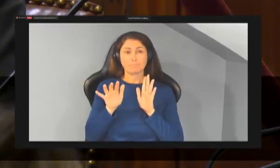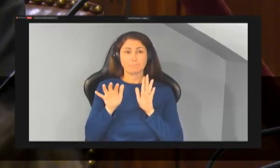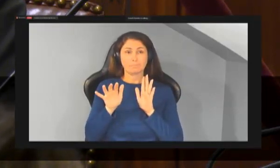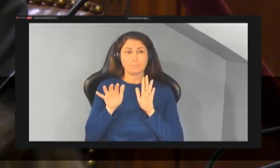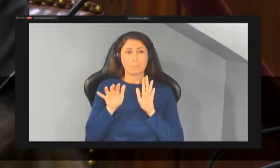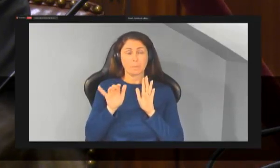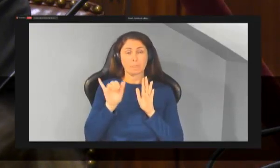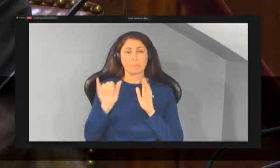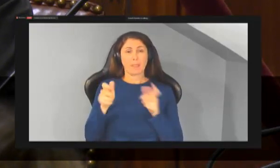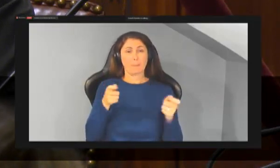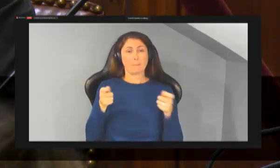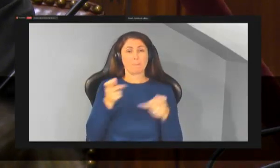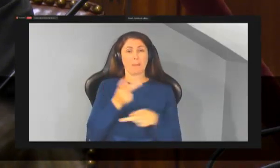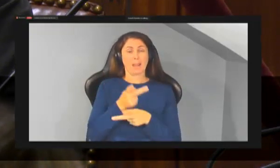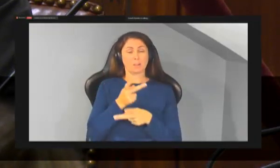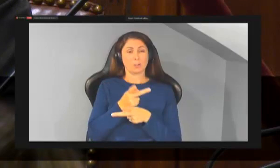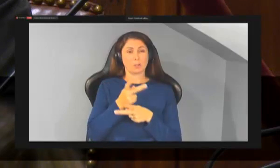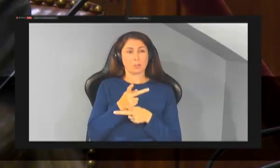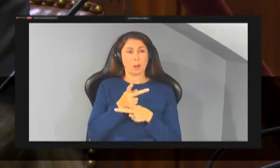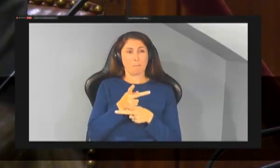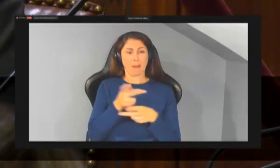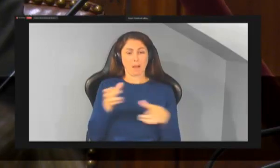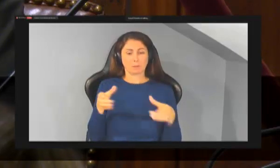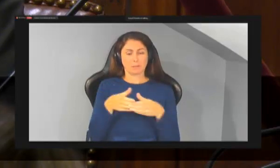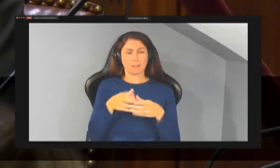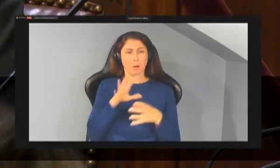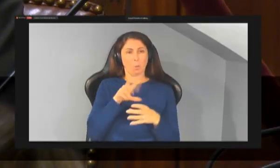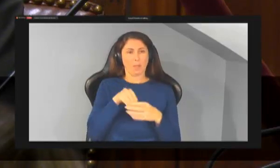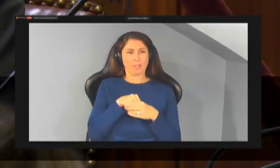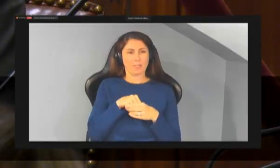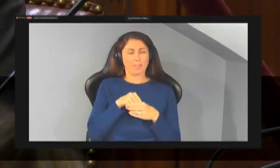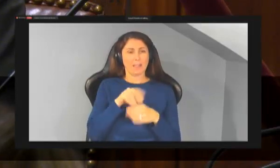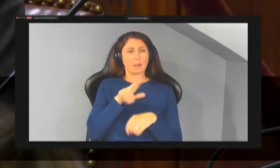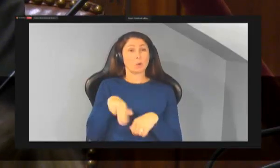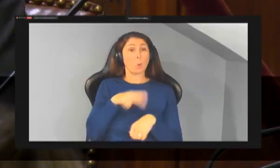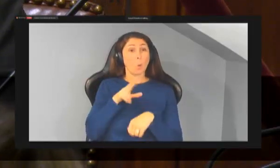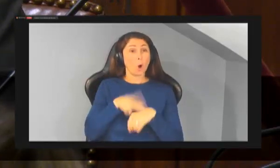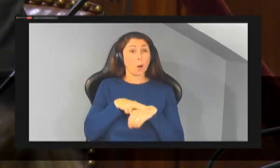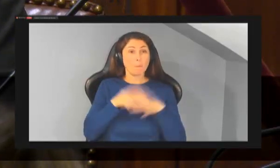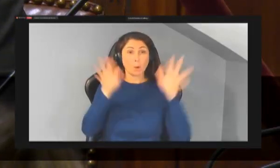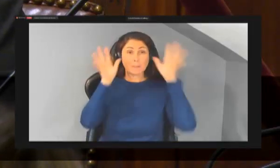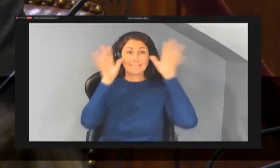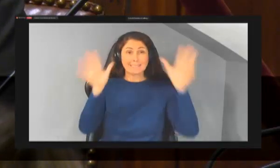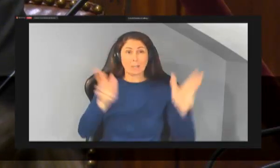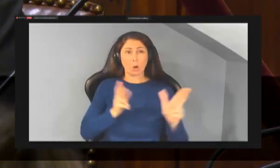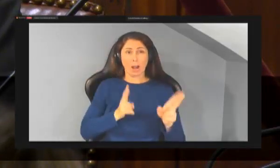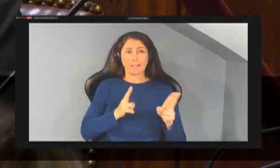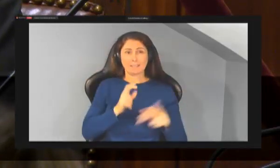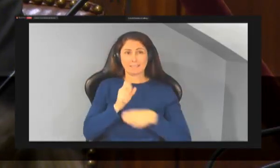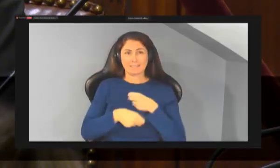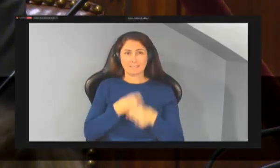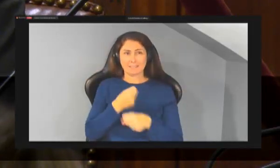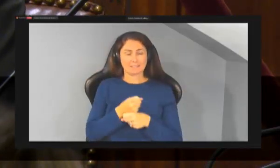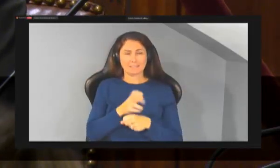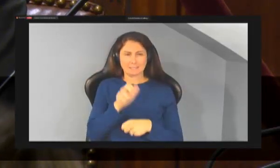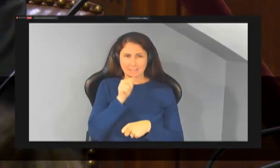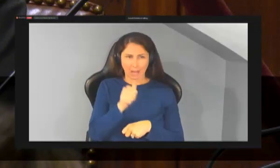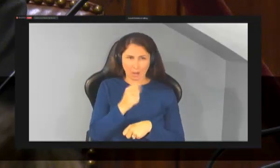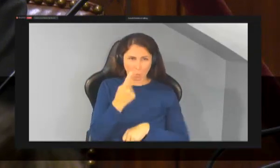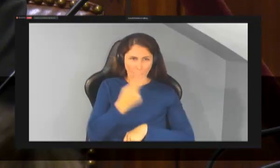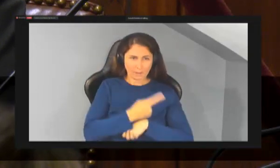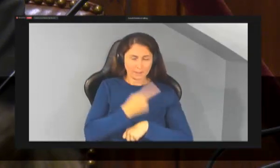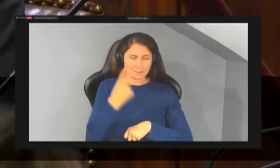management period be contained to within normal deer hunting season, which is of course not one day. It begins as early